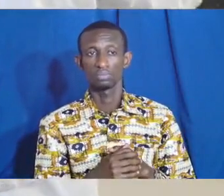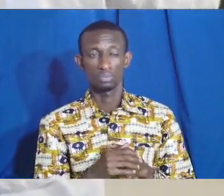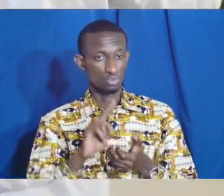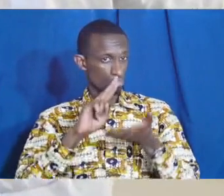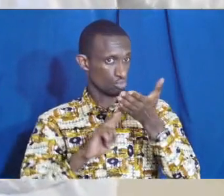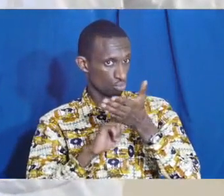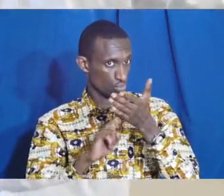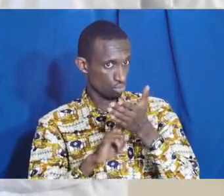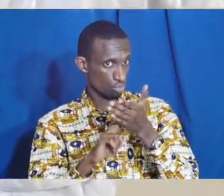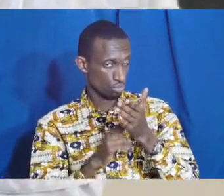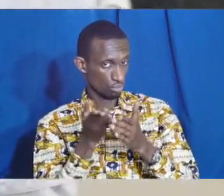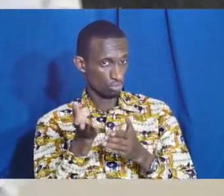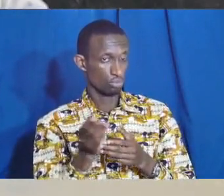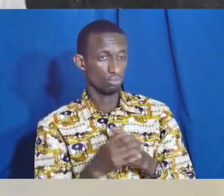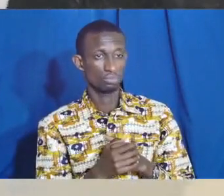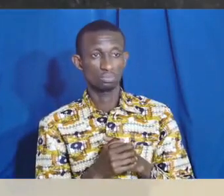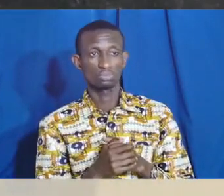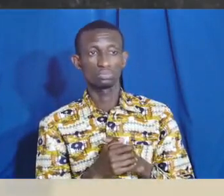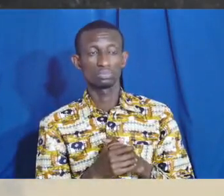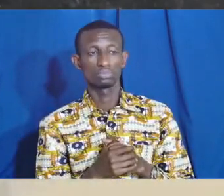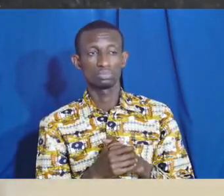used up,